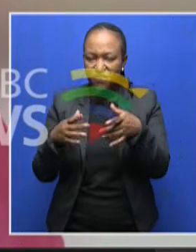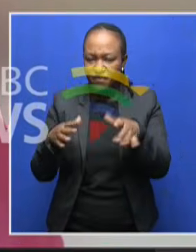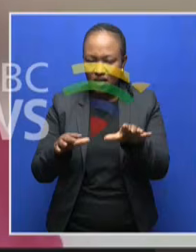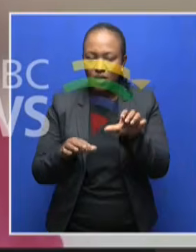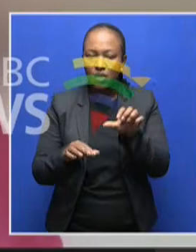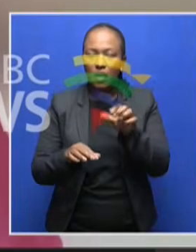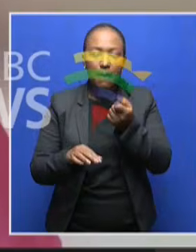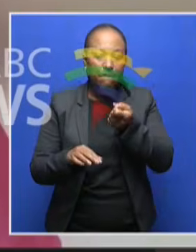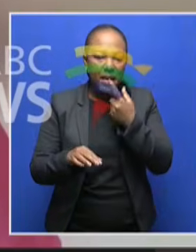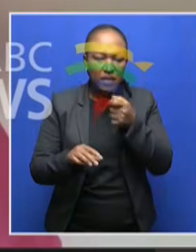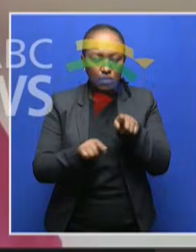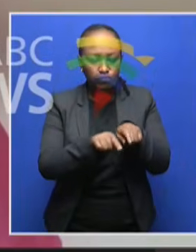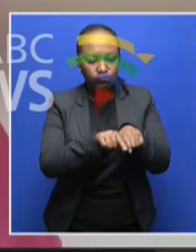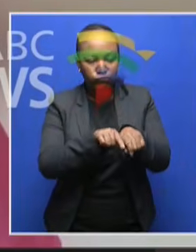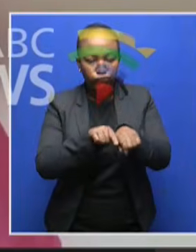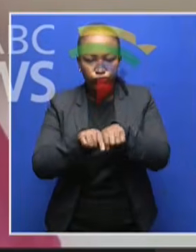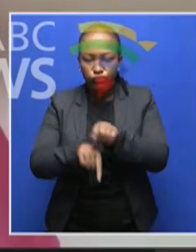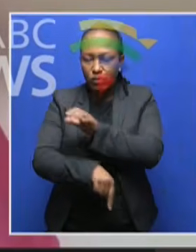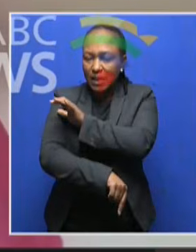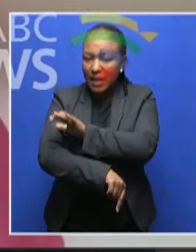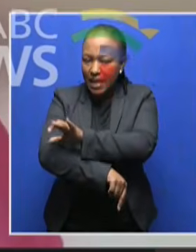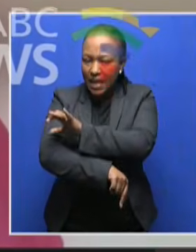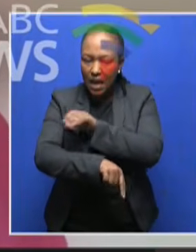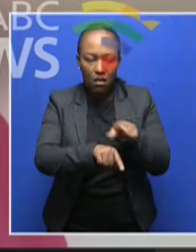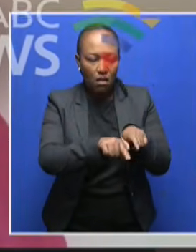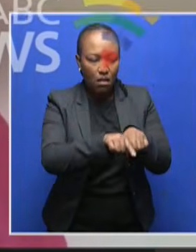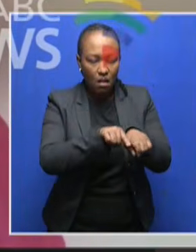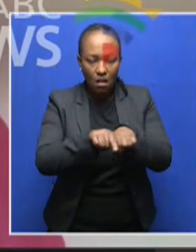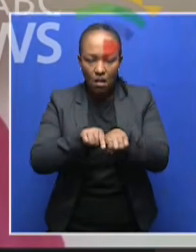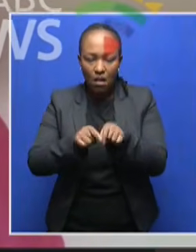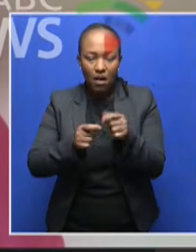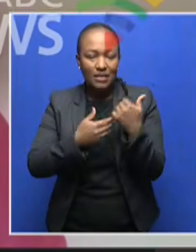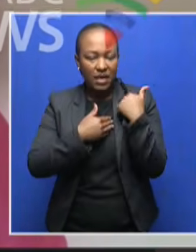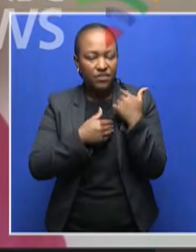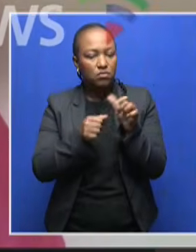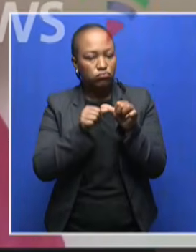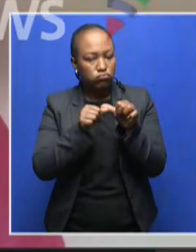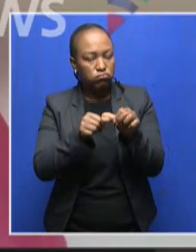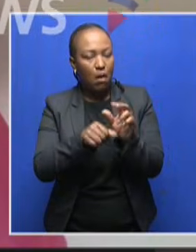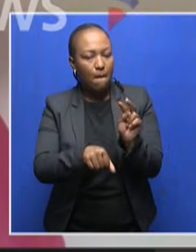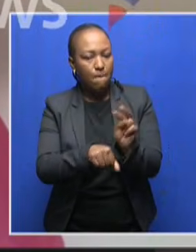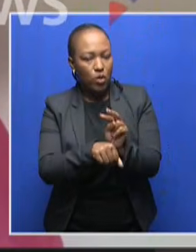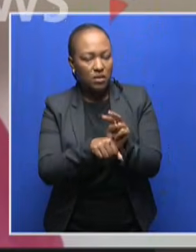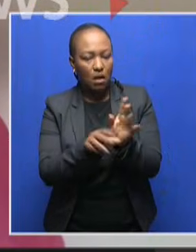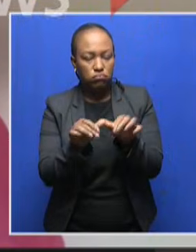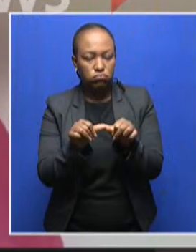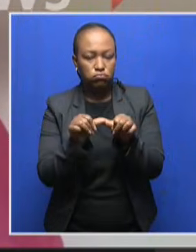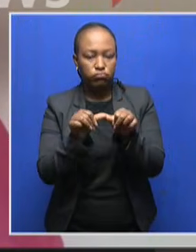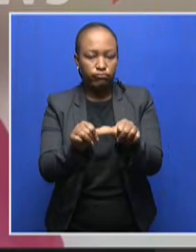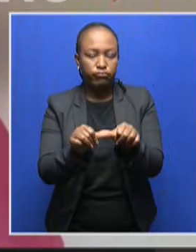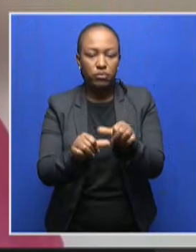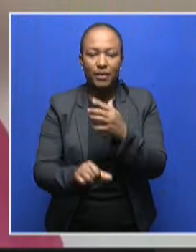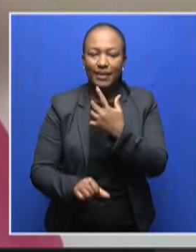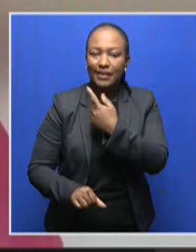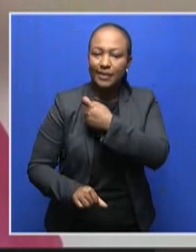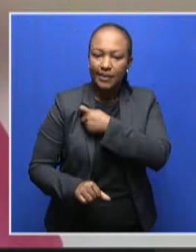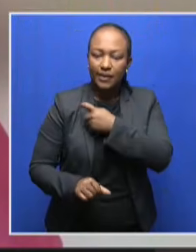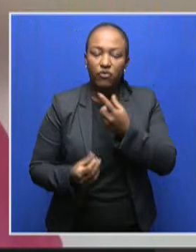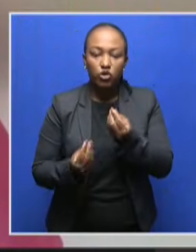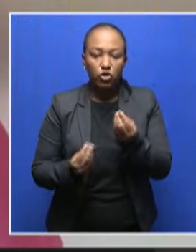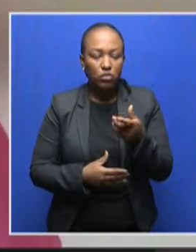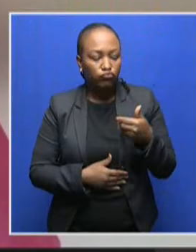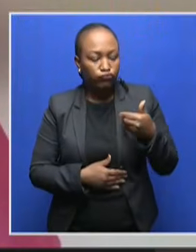through several stages of clinical testing, and their safety continues to be monitored. And the vaccines we routinely give our children